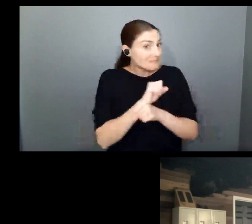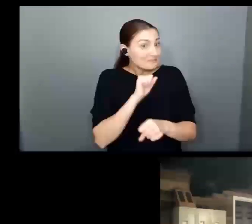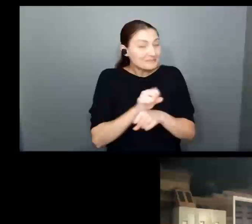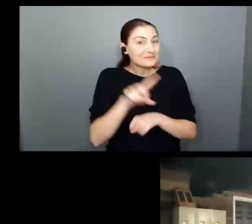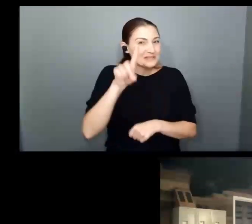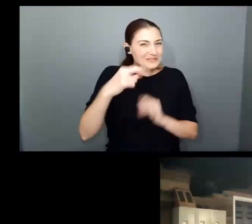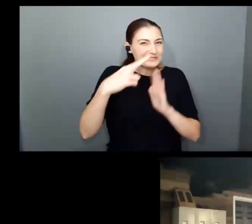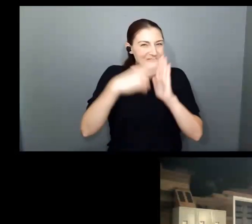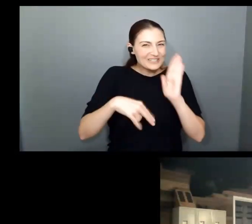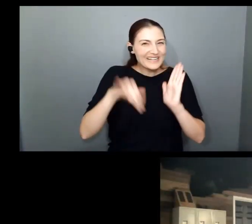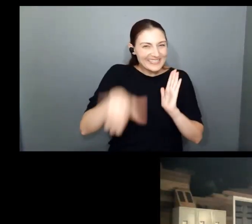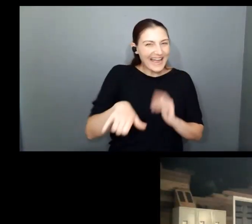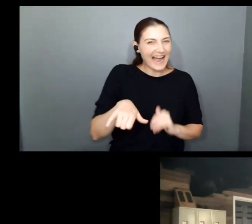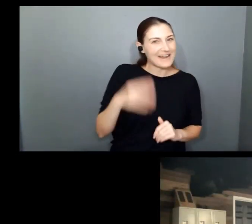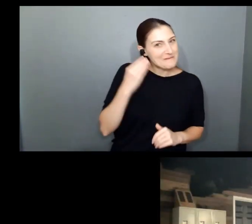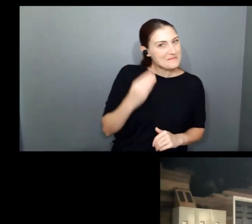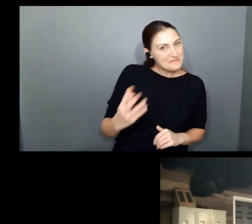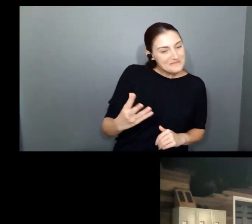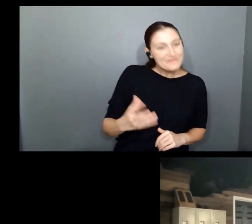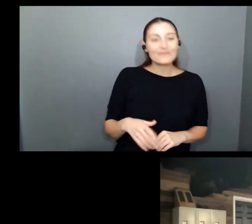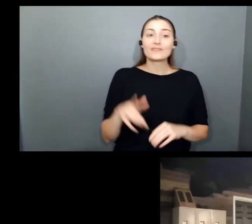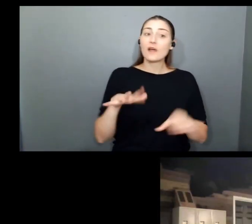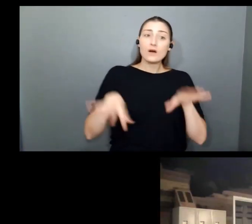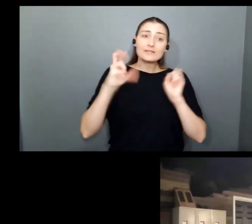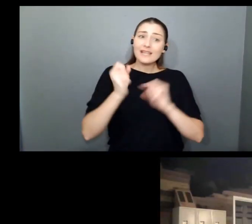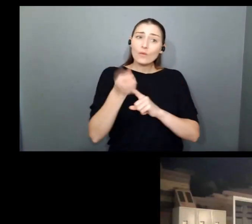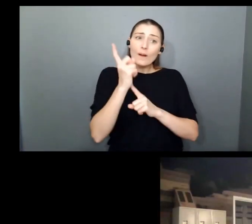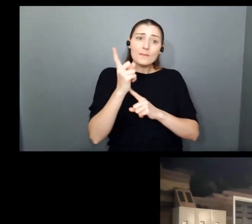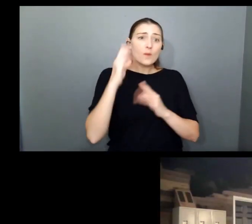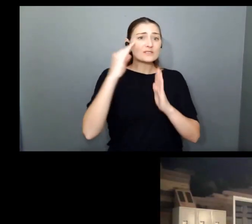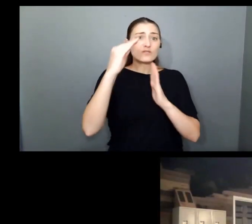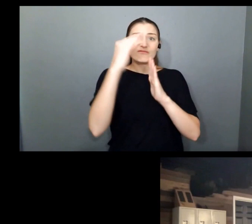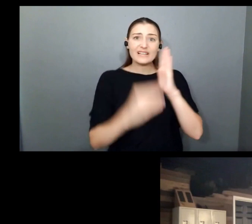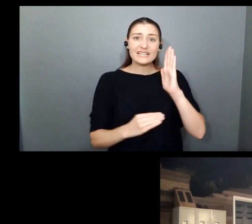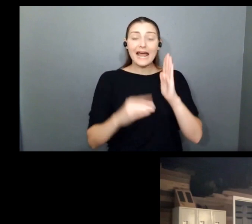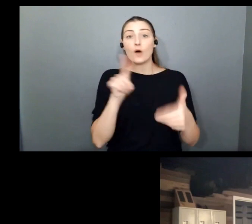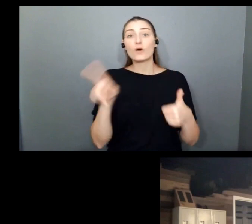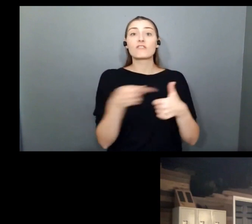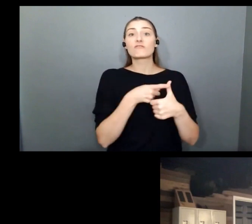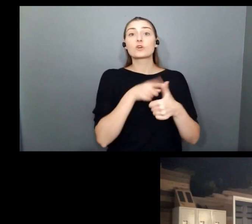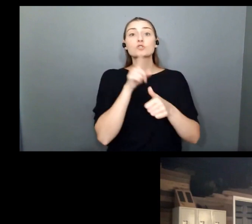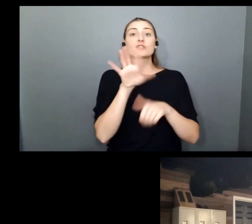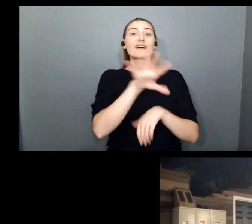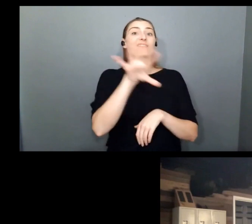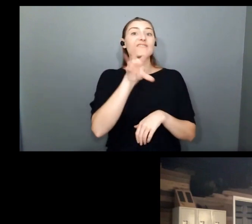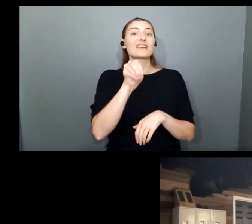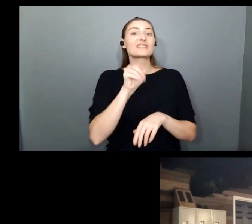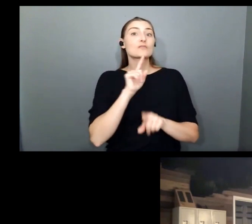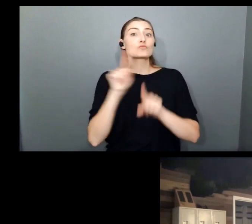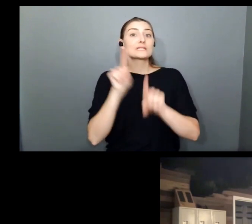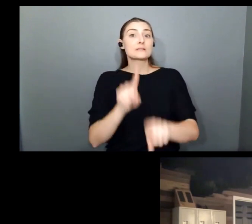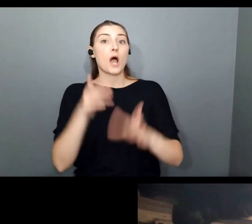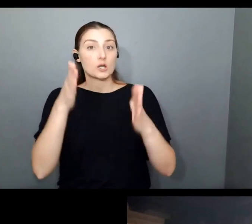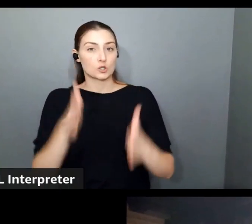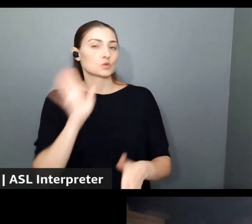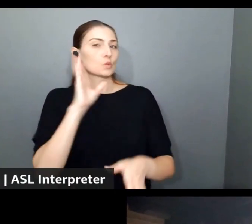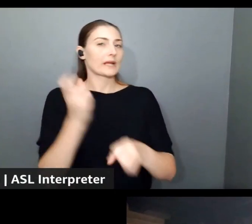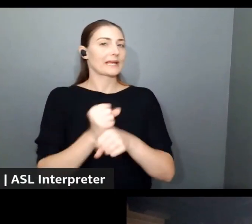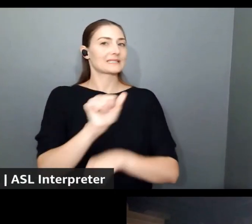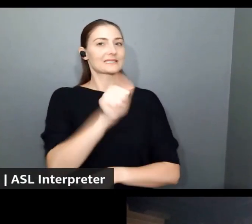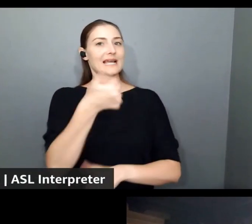please take a moment to fill it out. First 50 respondents will get $10 in AWS